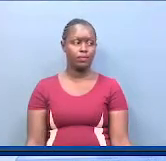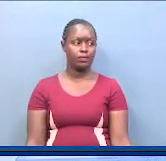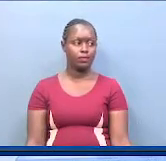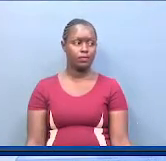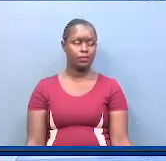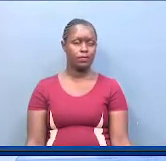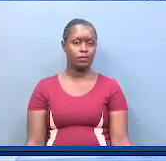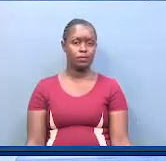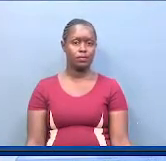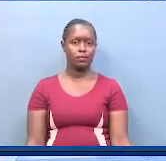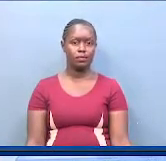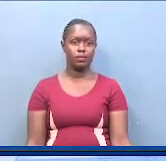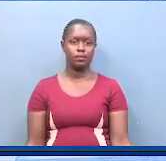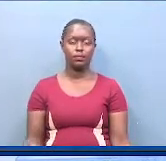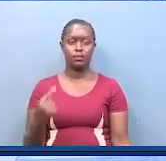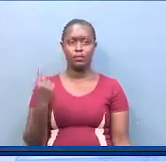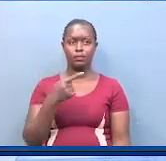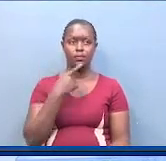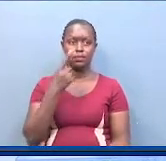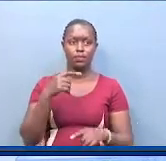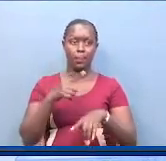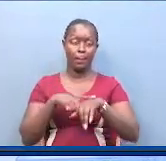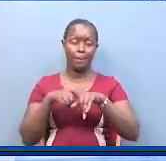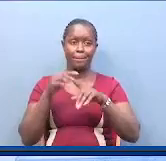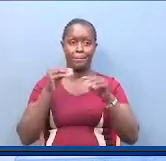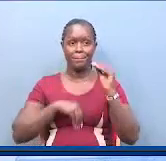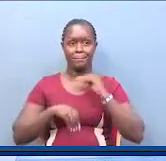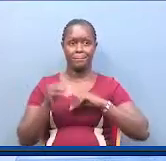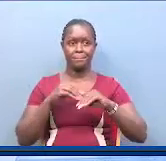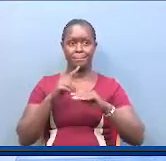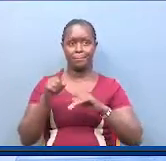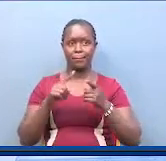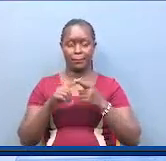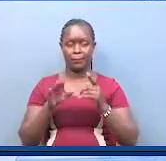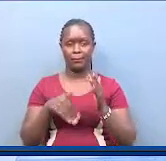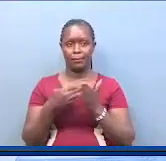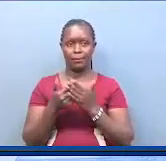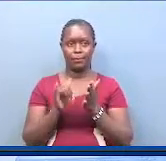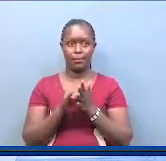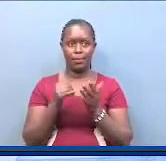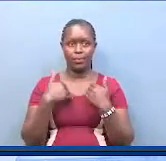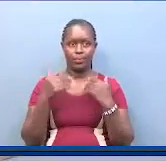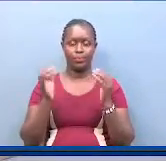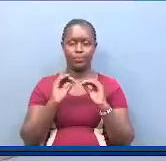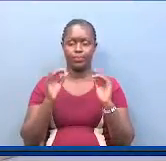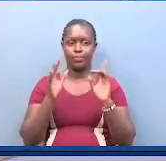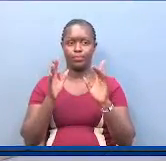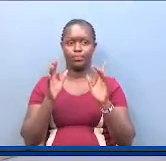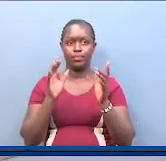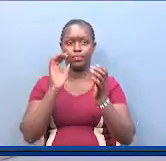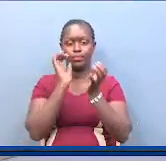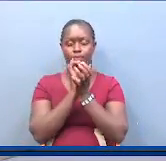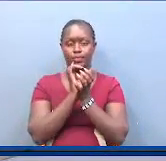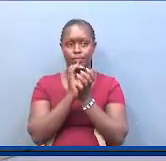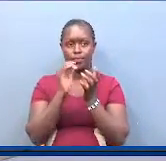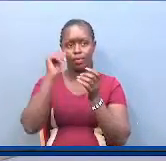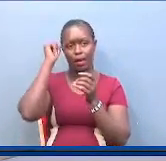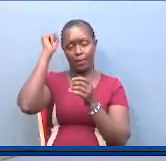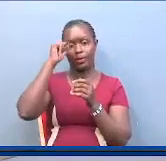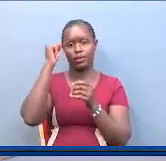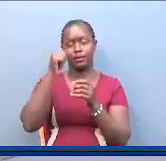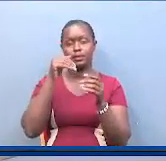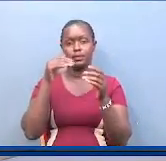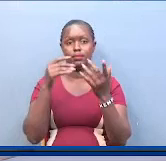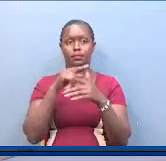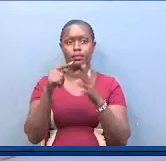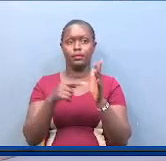during elections. And but Philip, as you are right, Chebunet, that there is no conviction. Politics is a